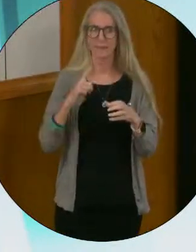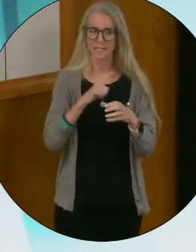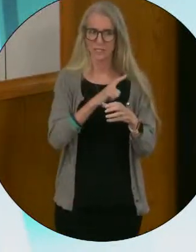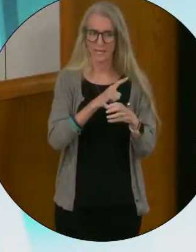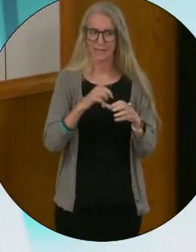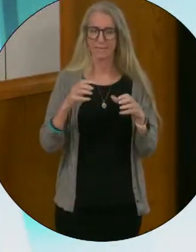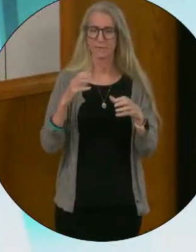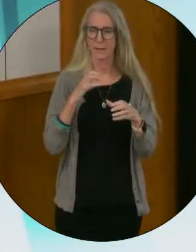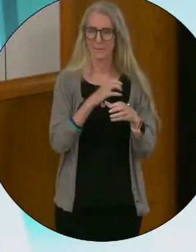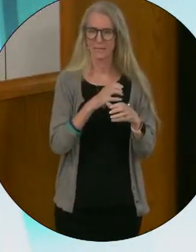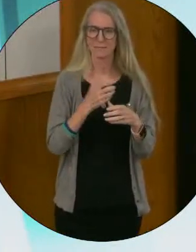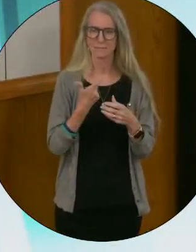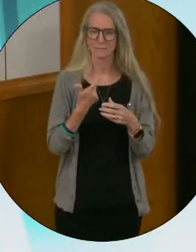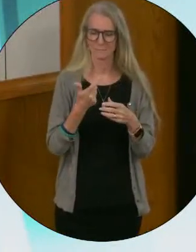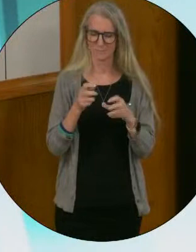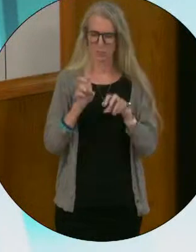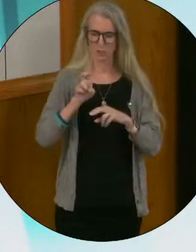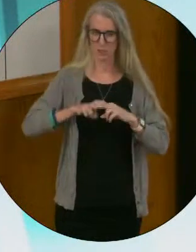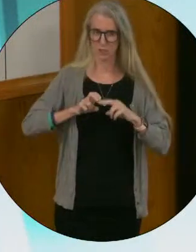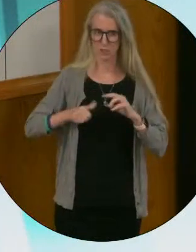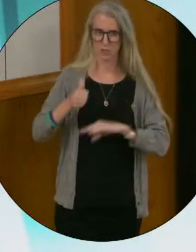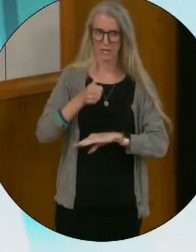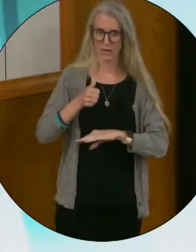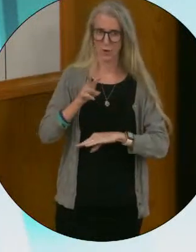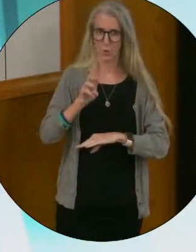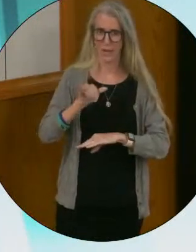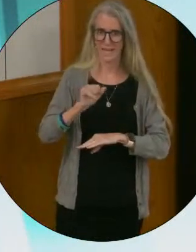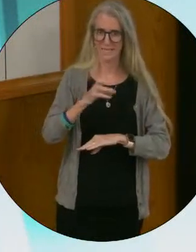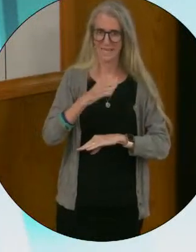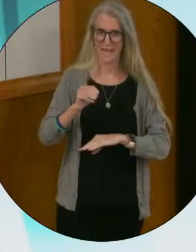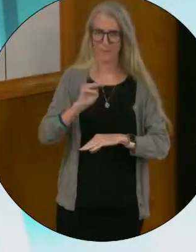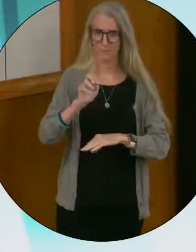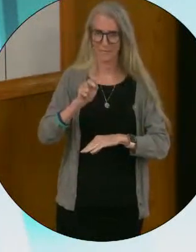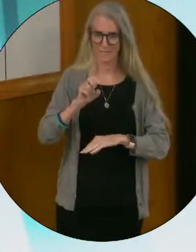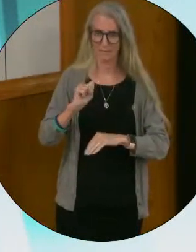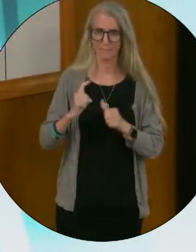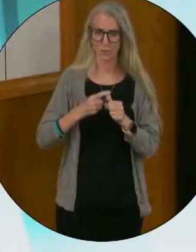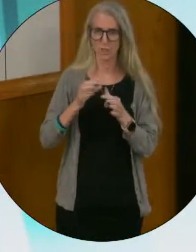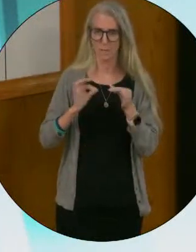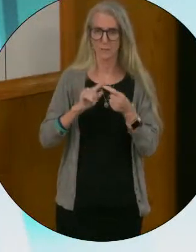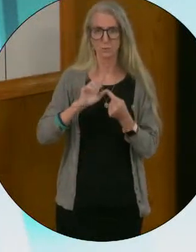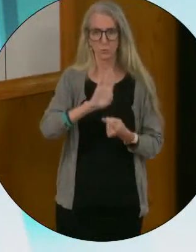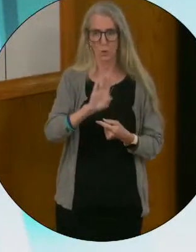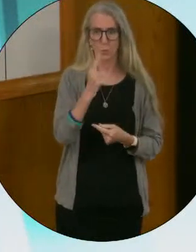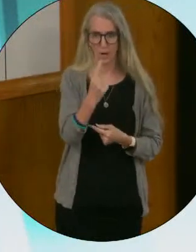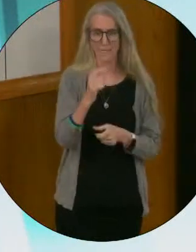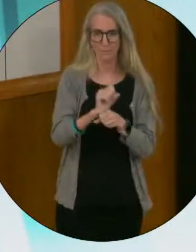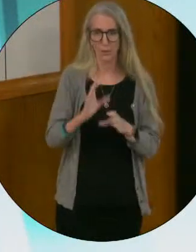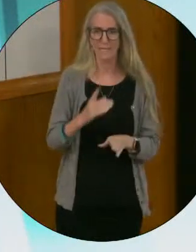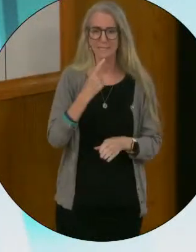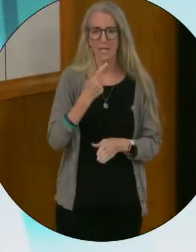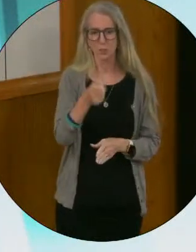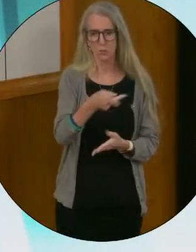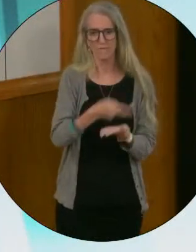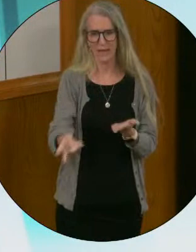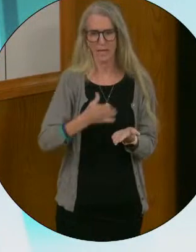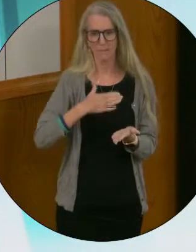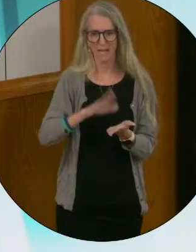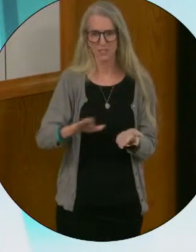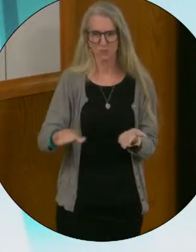the chair of the Ways and Means Committee first comment to your one employee was, "You failed my children."